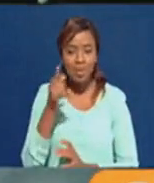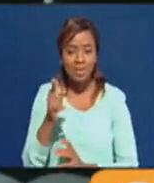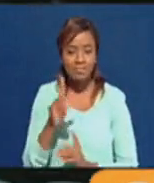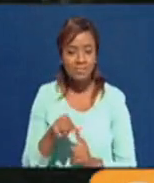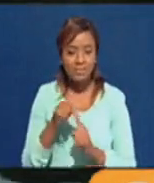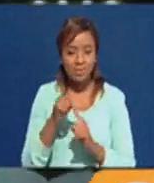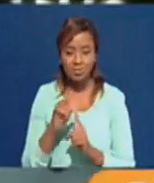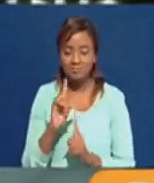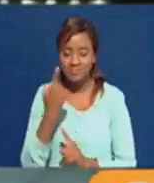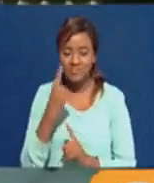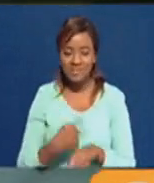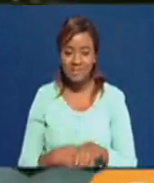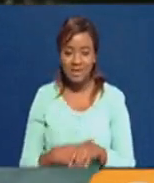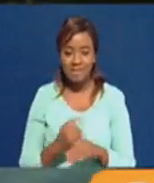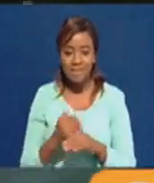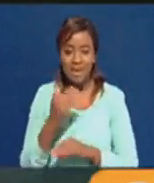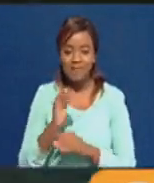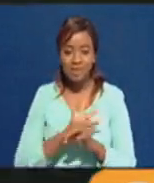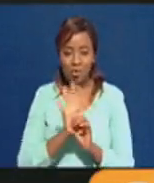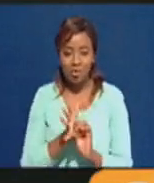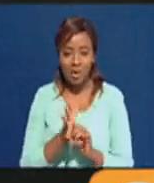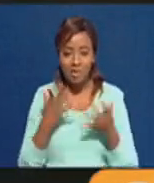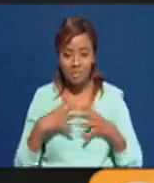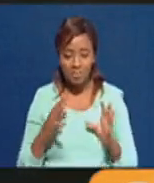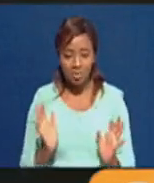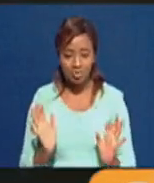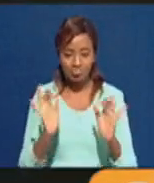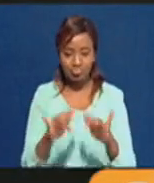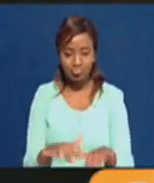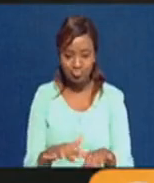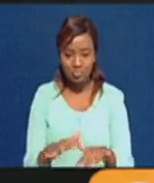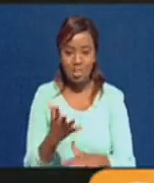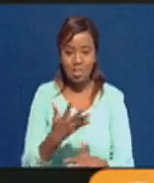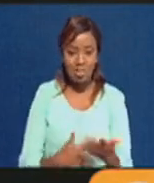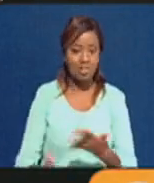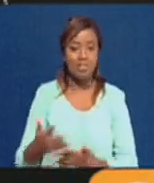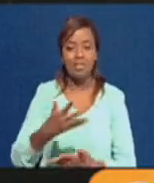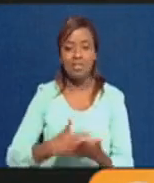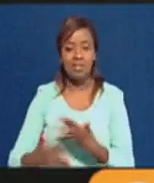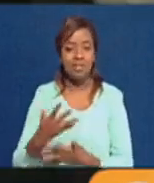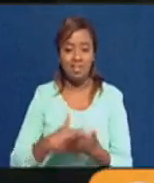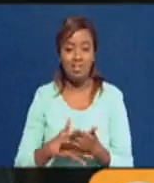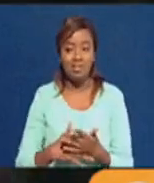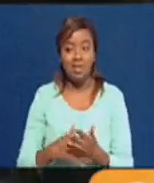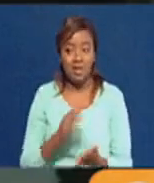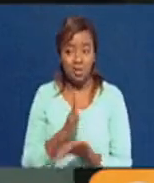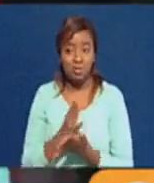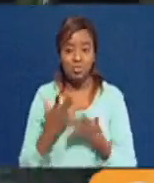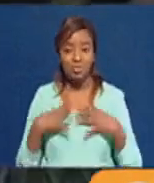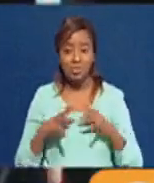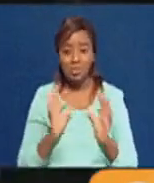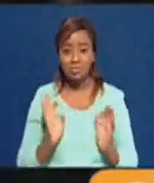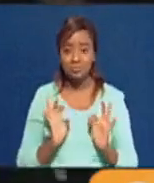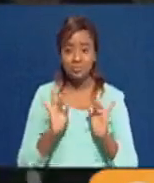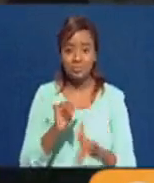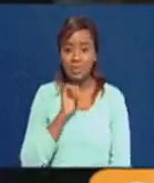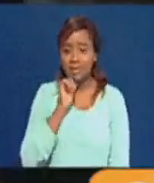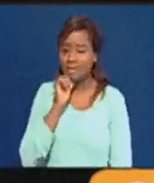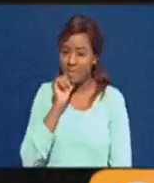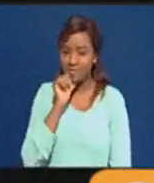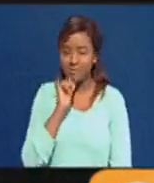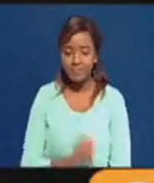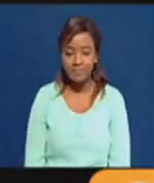fireworks celebration since the COVID-19 pandemic restrictions were lifted, and the residents did not disappoint, turning out in large numbers to